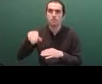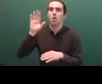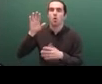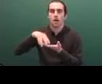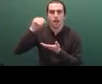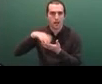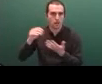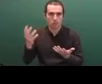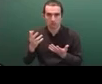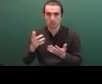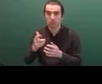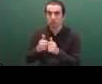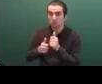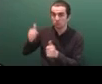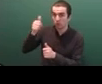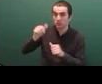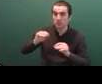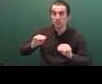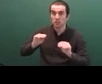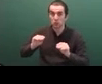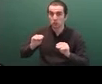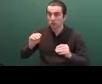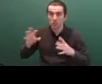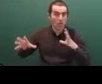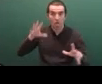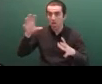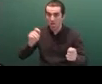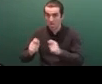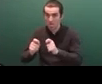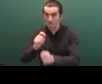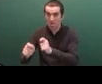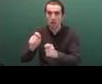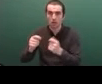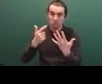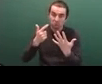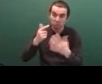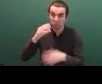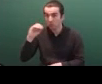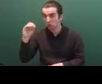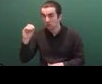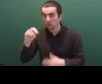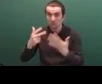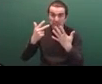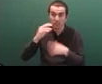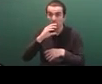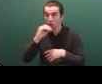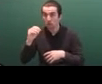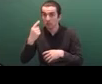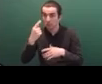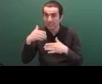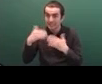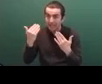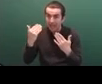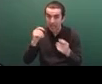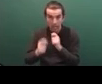have learned? It's not about sitting tests. It's about asking the pupils to respond in different ways to what they've